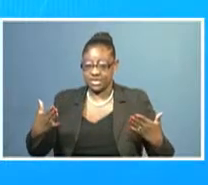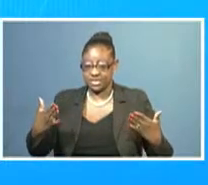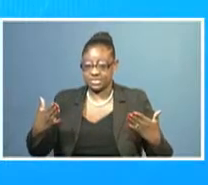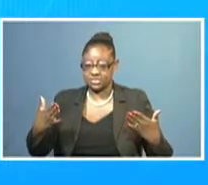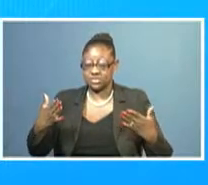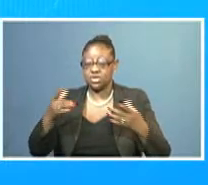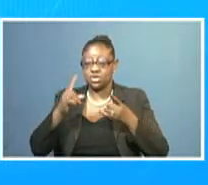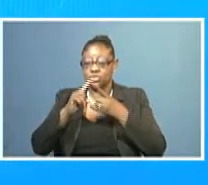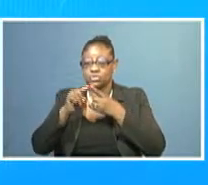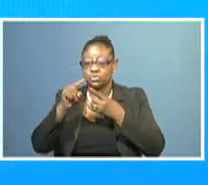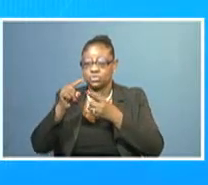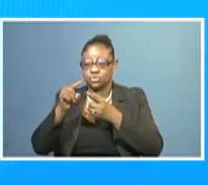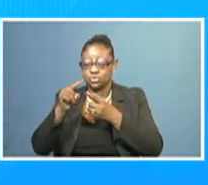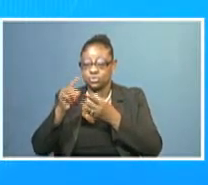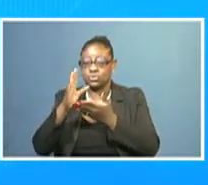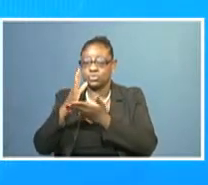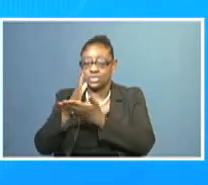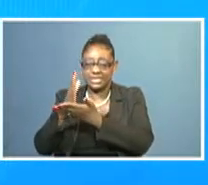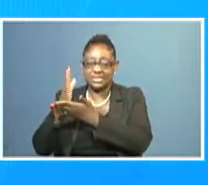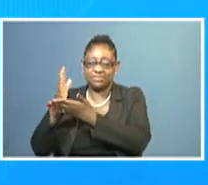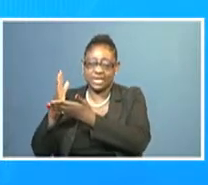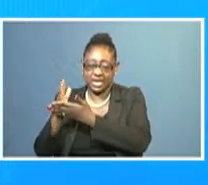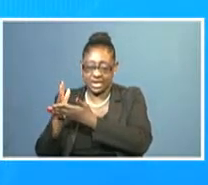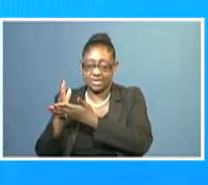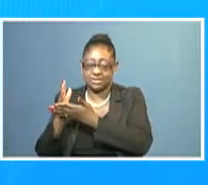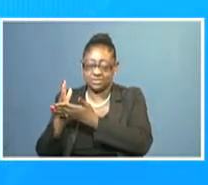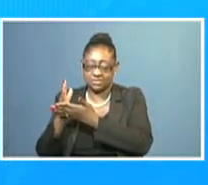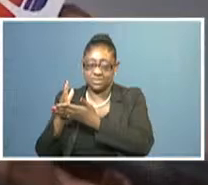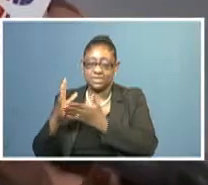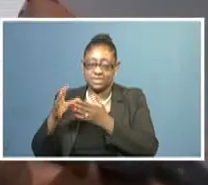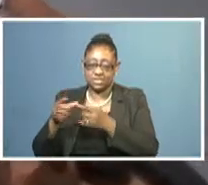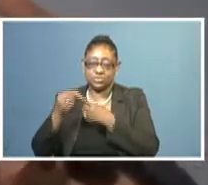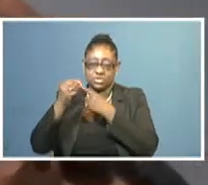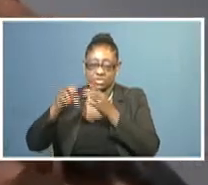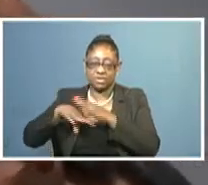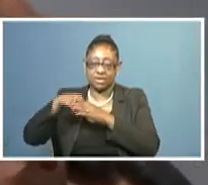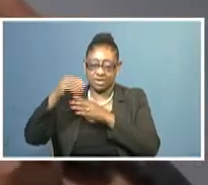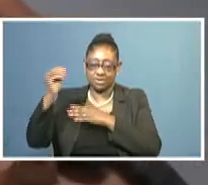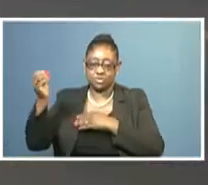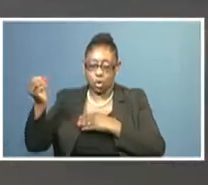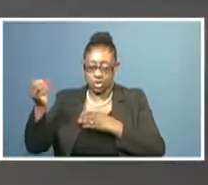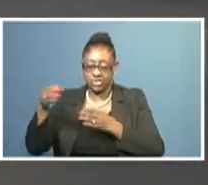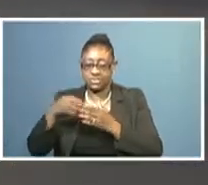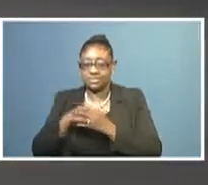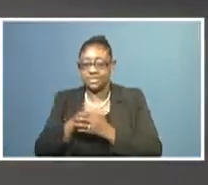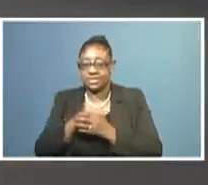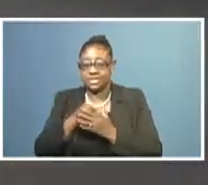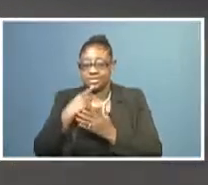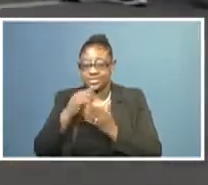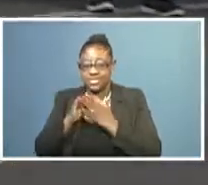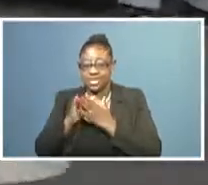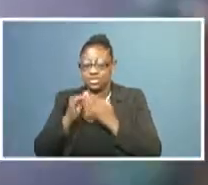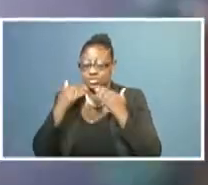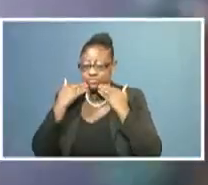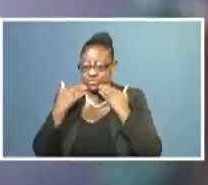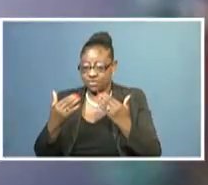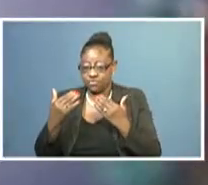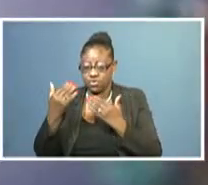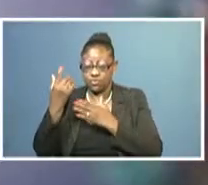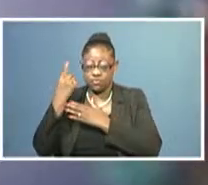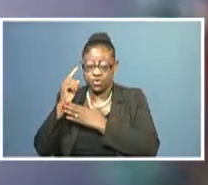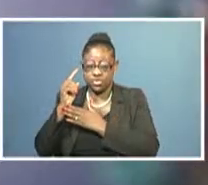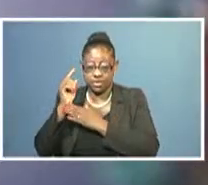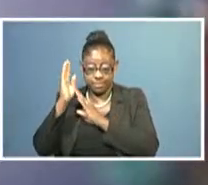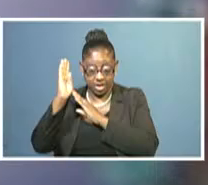to alleviate its use, particularly outdoors. The Minister of Health says he is grateful to the Bahamian public that has helped to